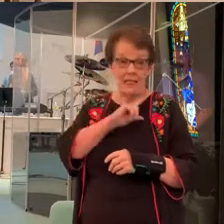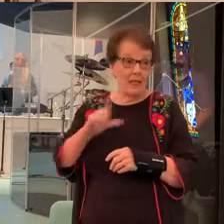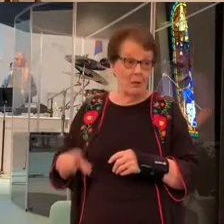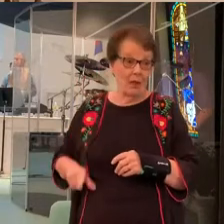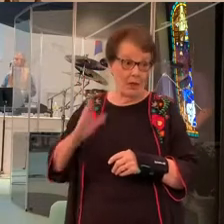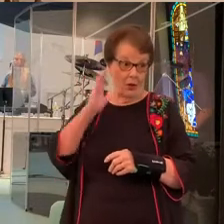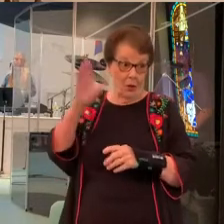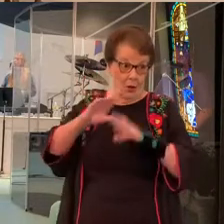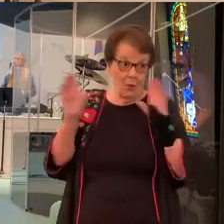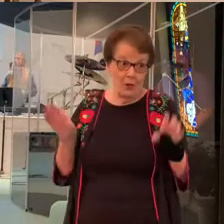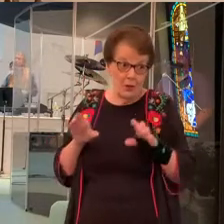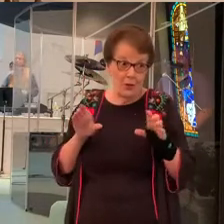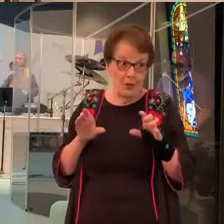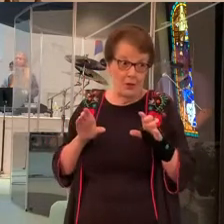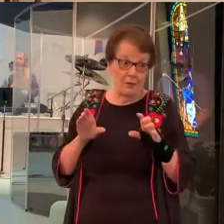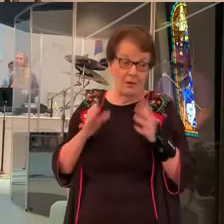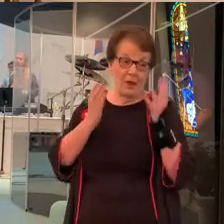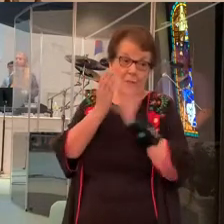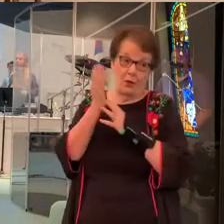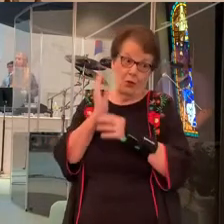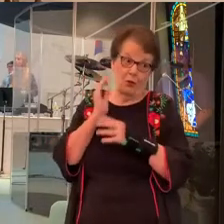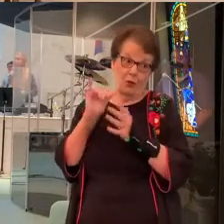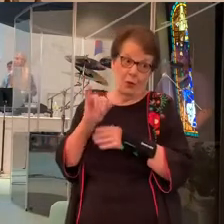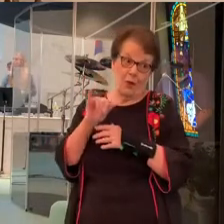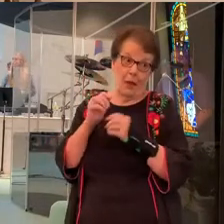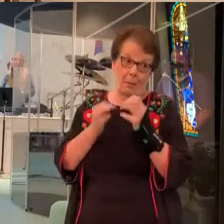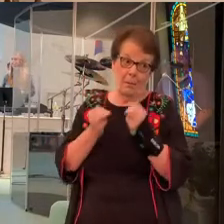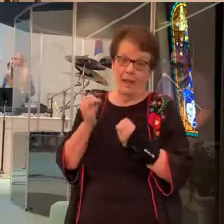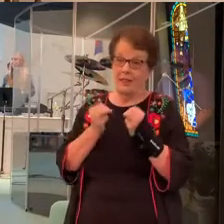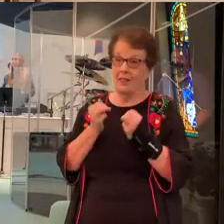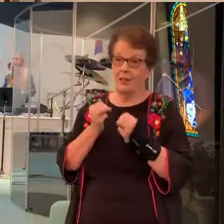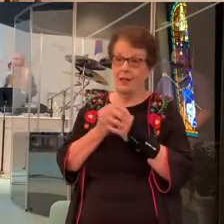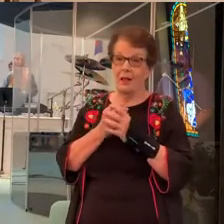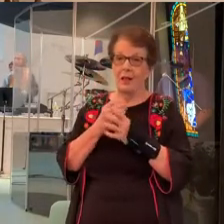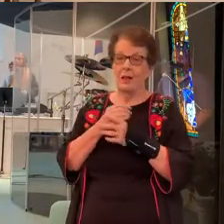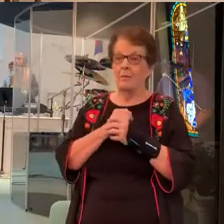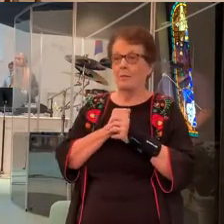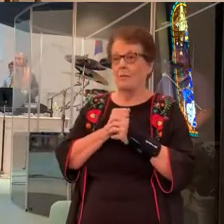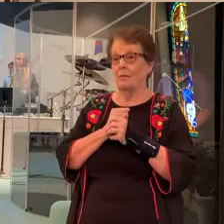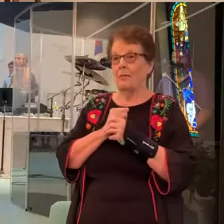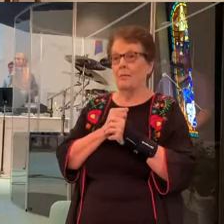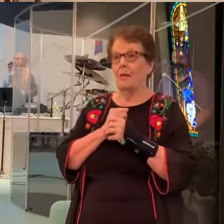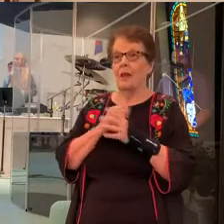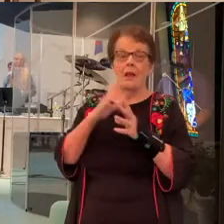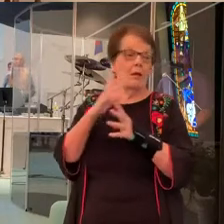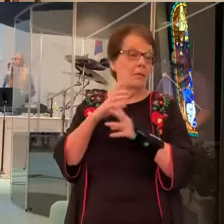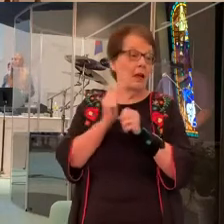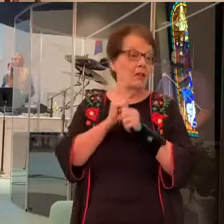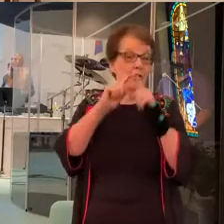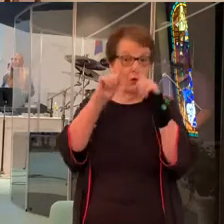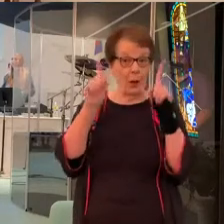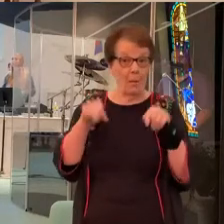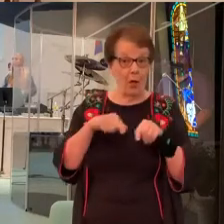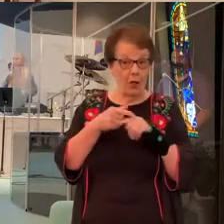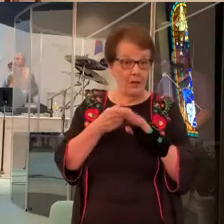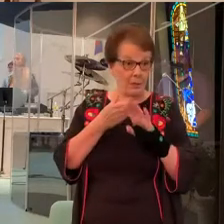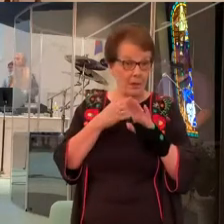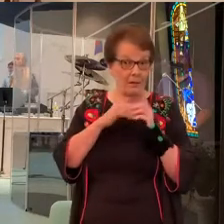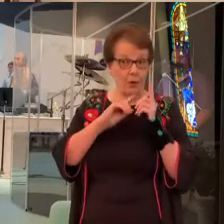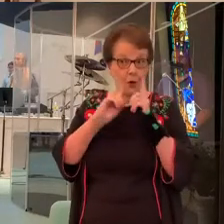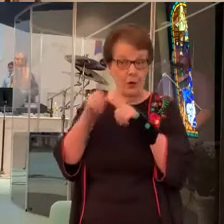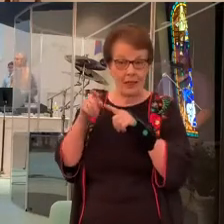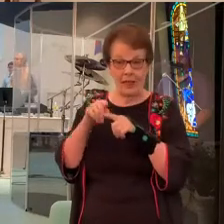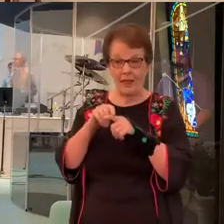here at Greenlee Baptist Church. So much more in the bulletin. Make sure you grab one before you leave. We're glad that you're here. If you're visiting with